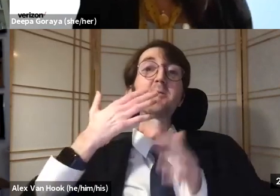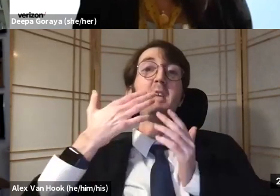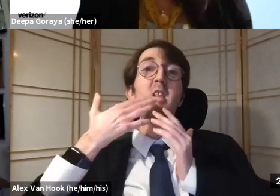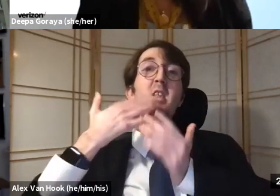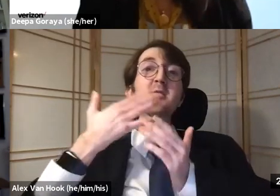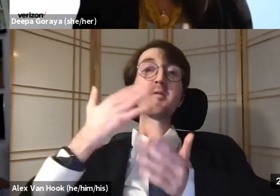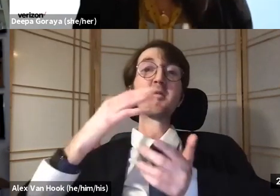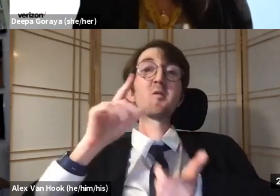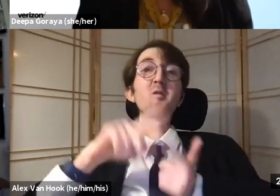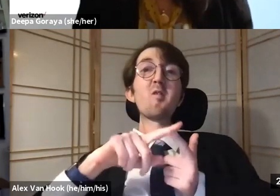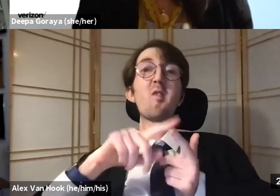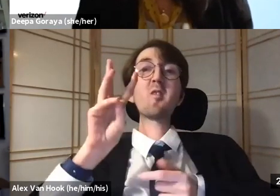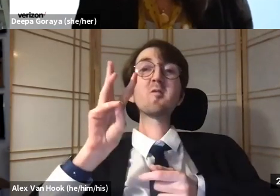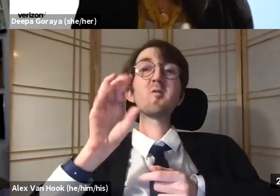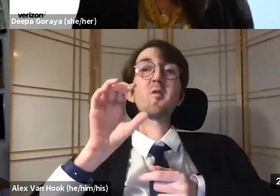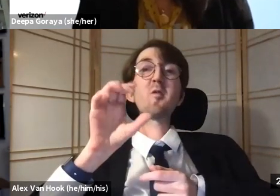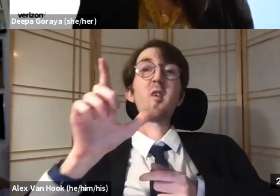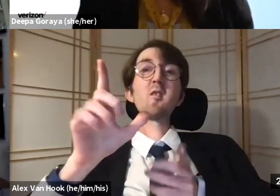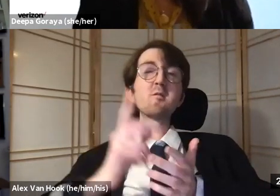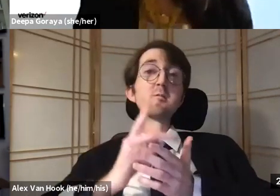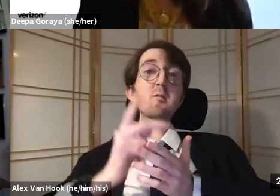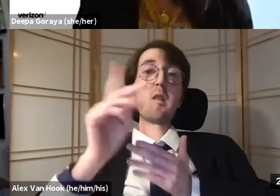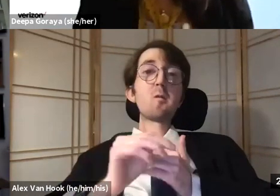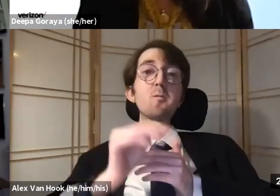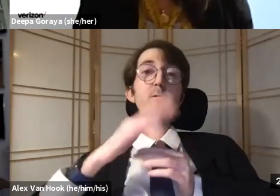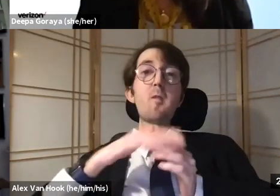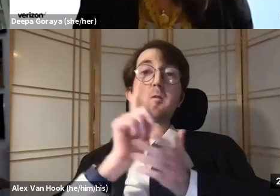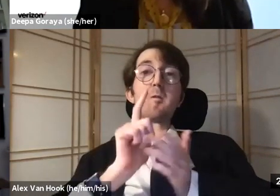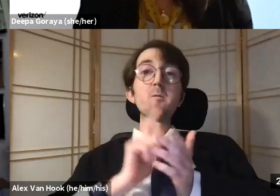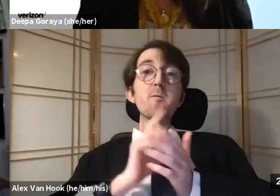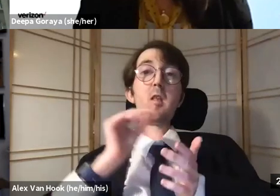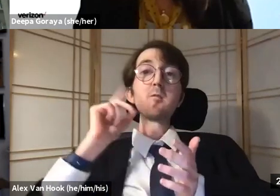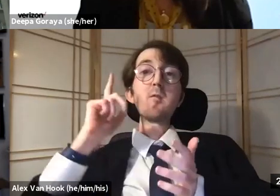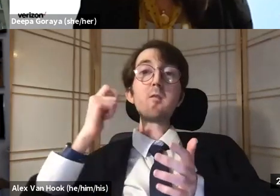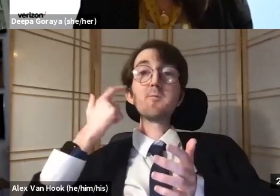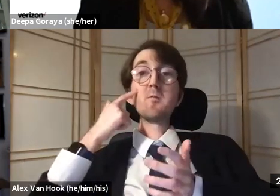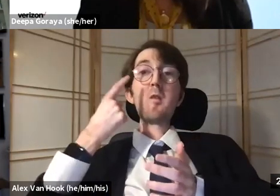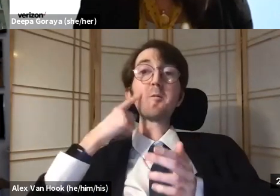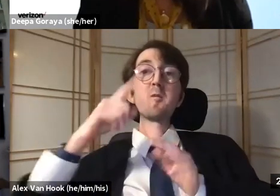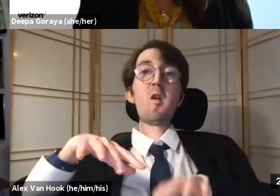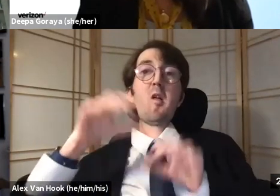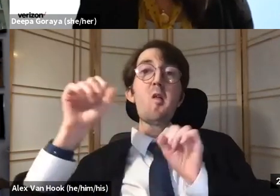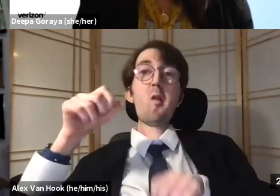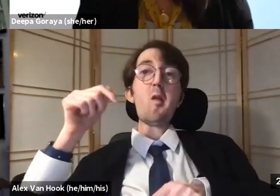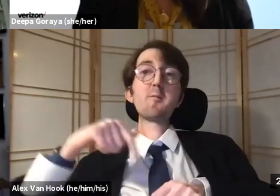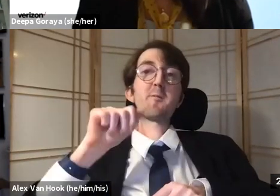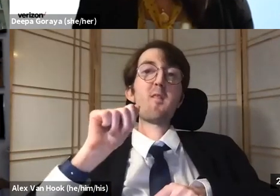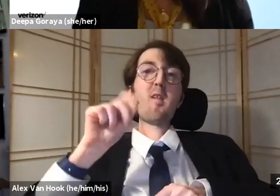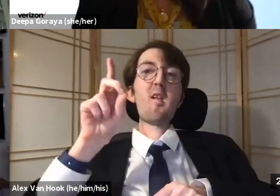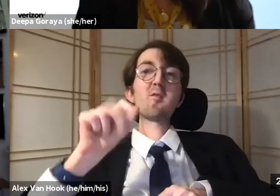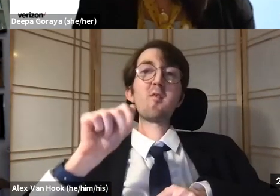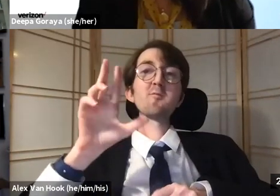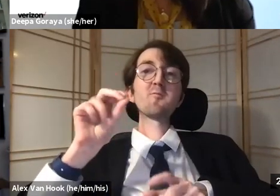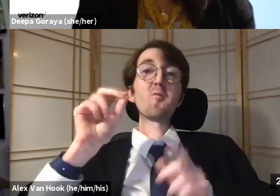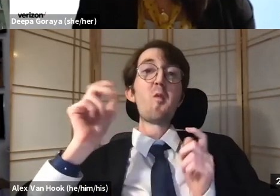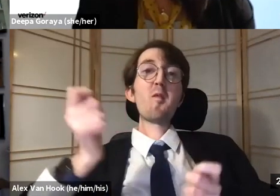generations, and before and after the passage of the Americans with Disabilities Act. I'd like to thank the WCL Program on